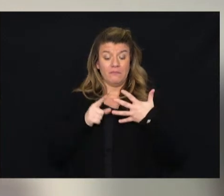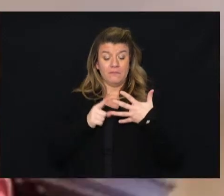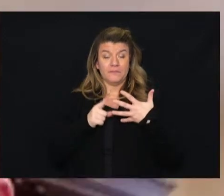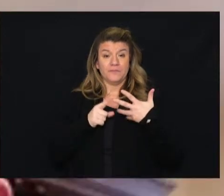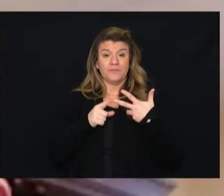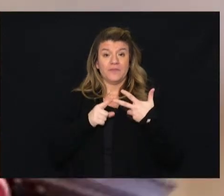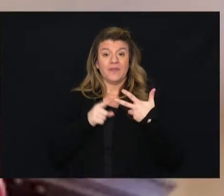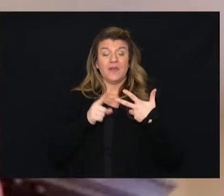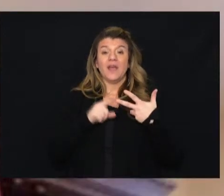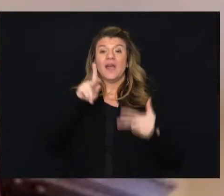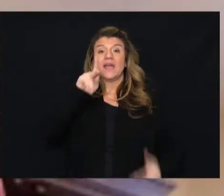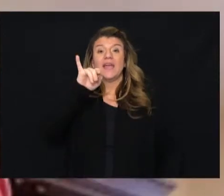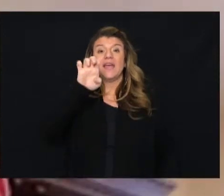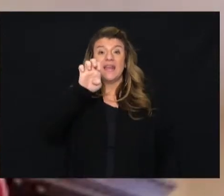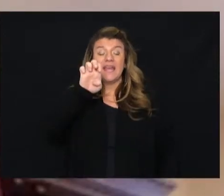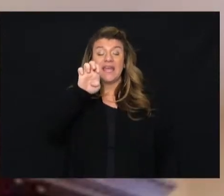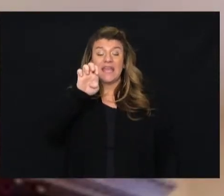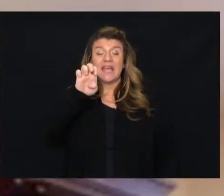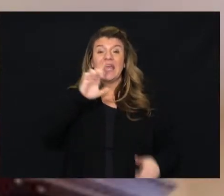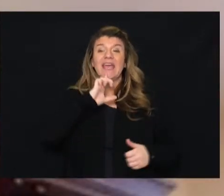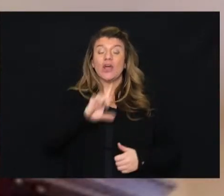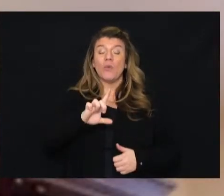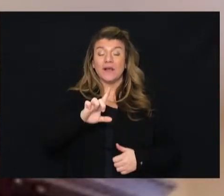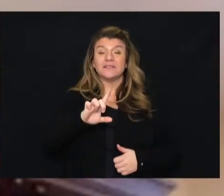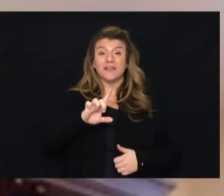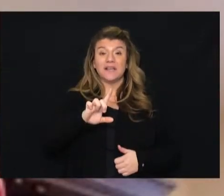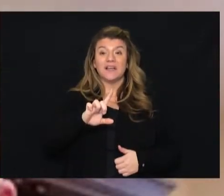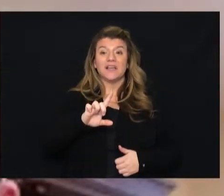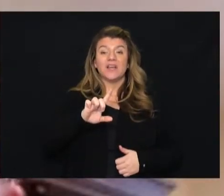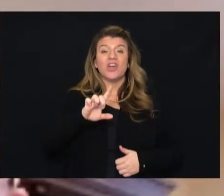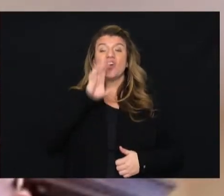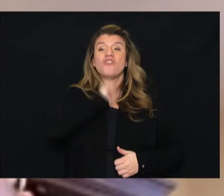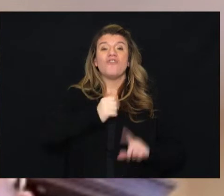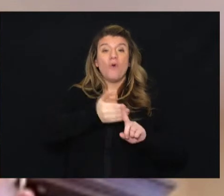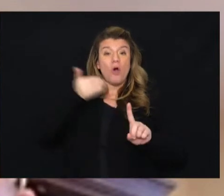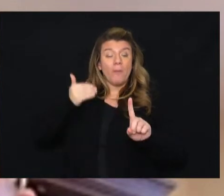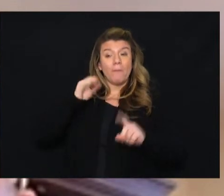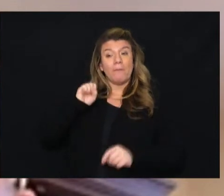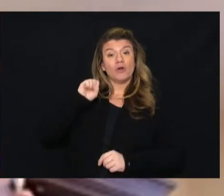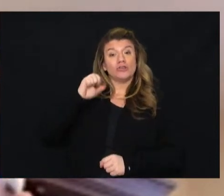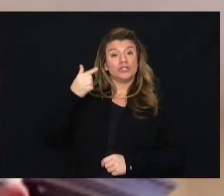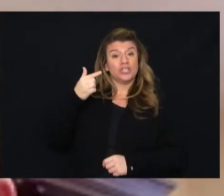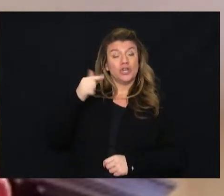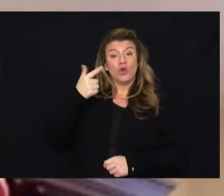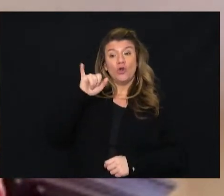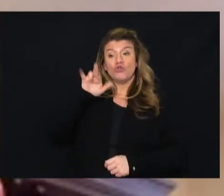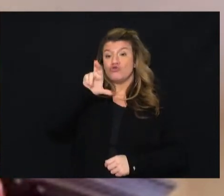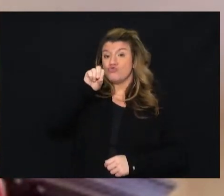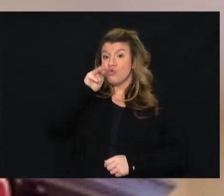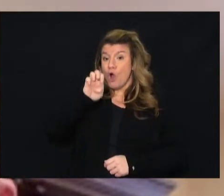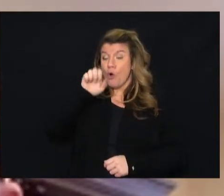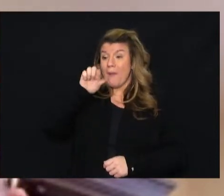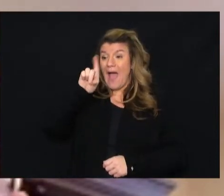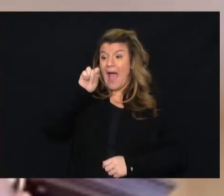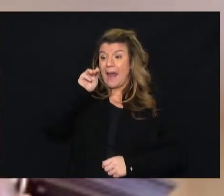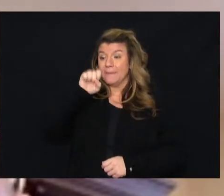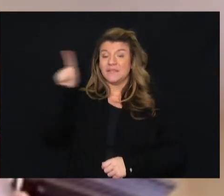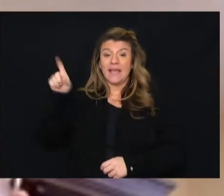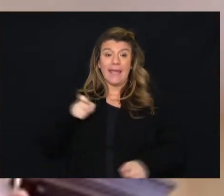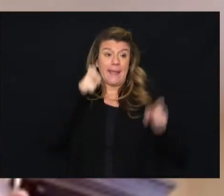So Kenny, it was former Surgeon General Jerome Adams that posed the